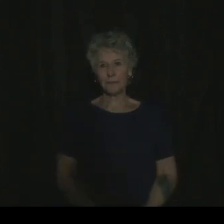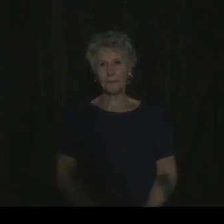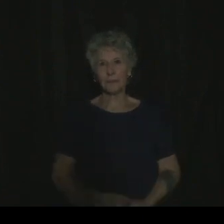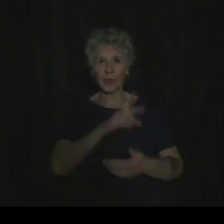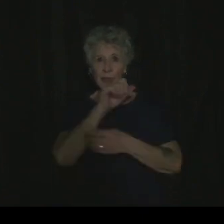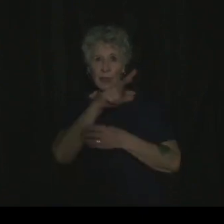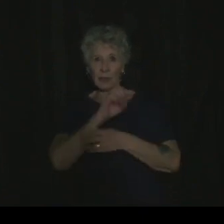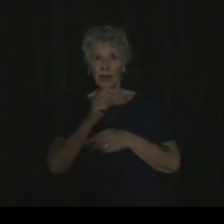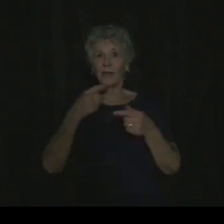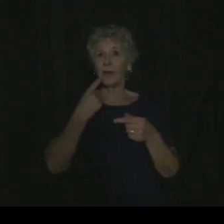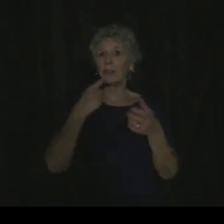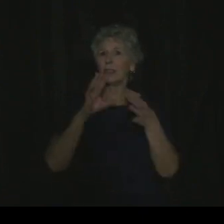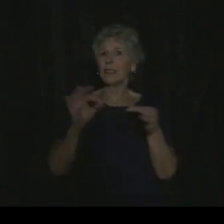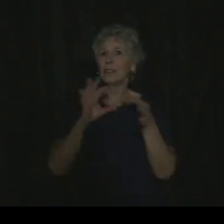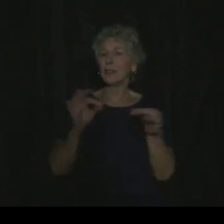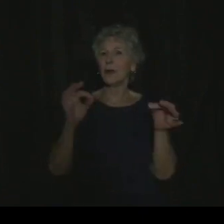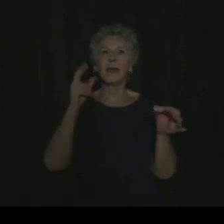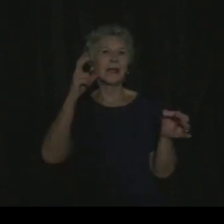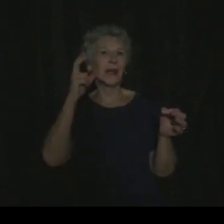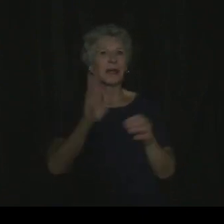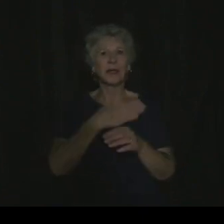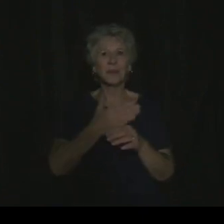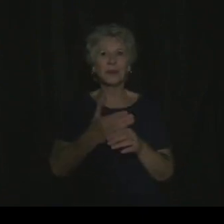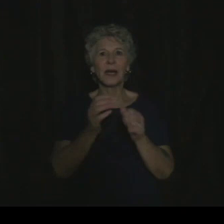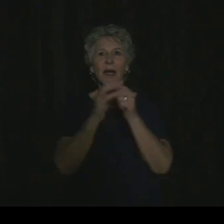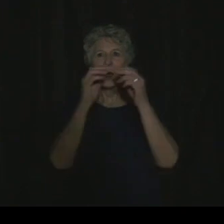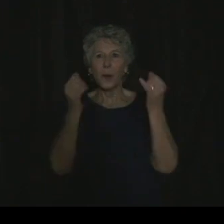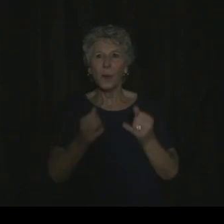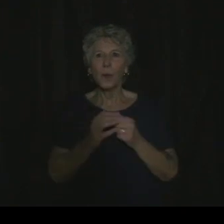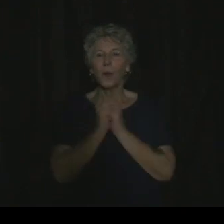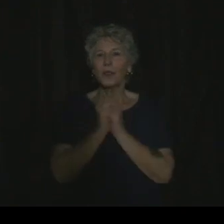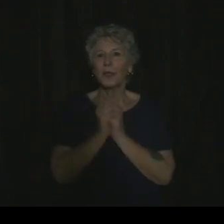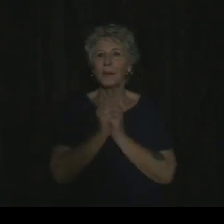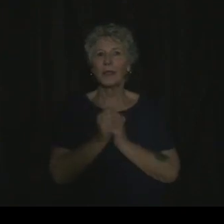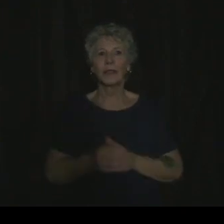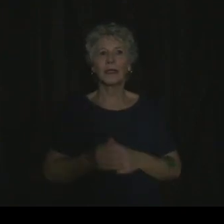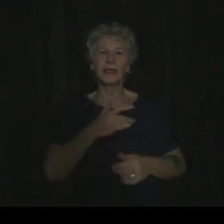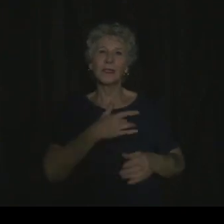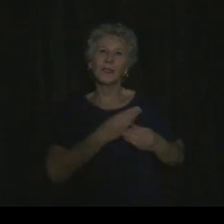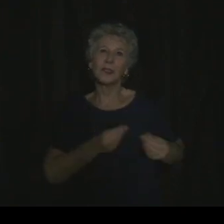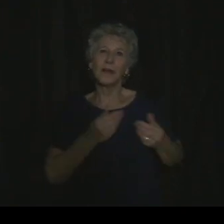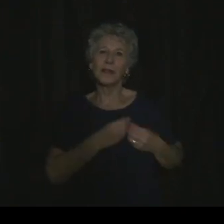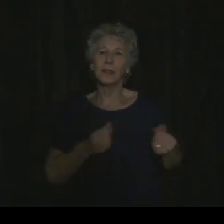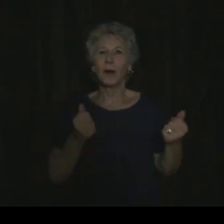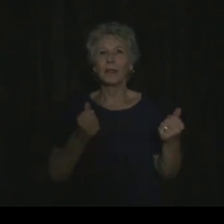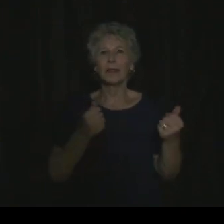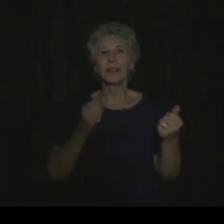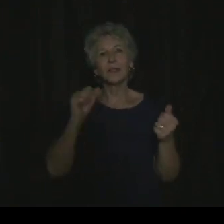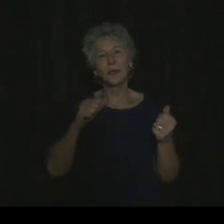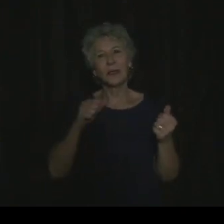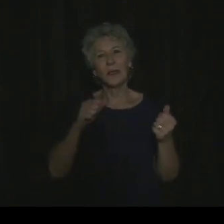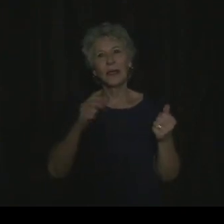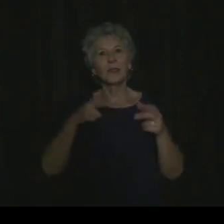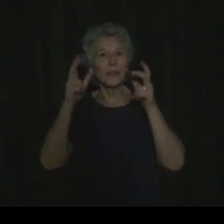Dave mentioned in his story that hearing the music and the worship really impacted him and softened his heart so that he could receive what God had